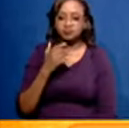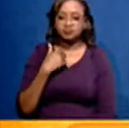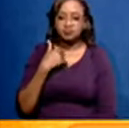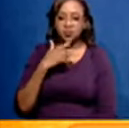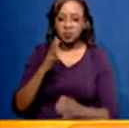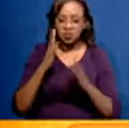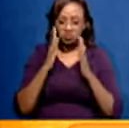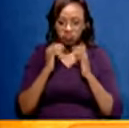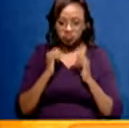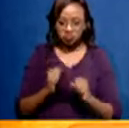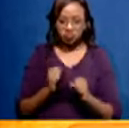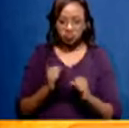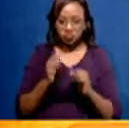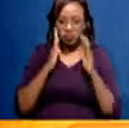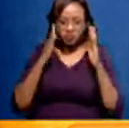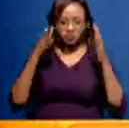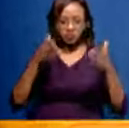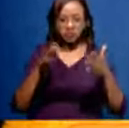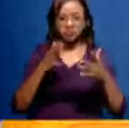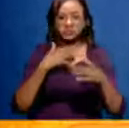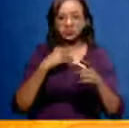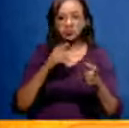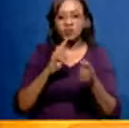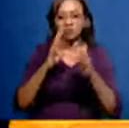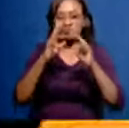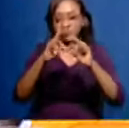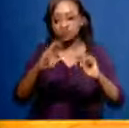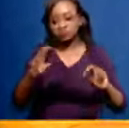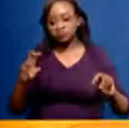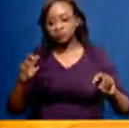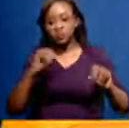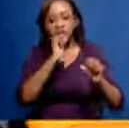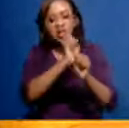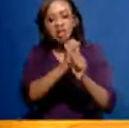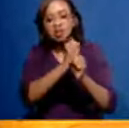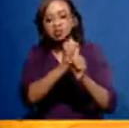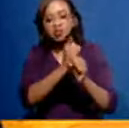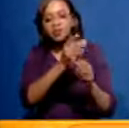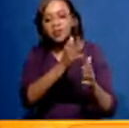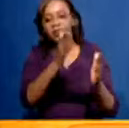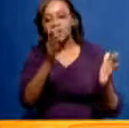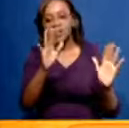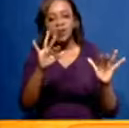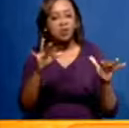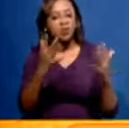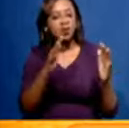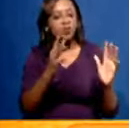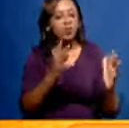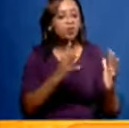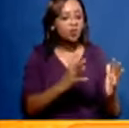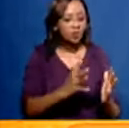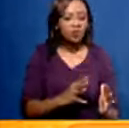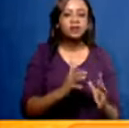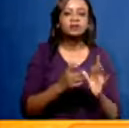within the university to, first of all, scan the labor market in a very sort of comprehensive way, talk to business